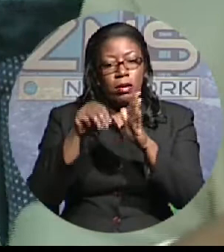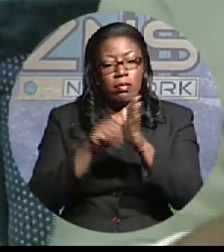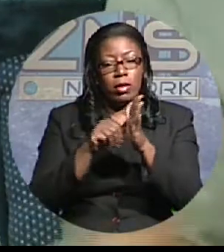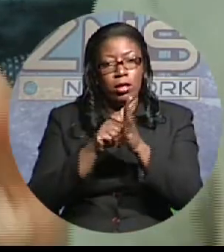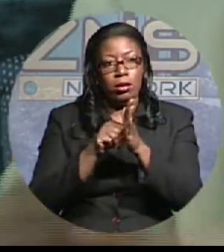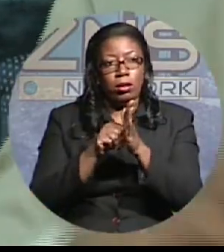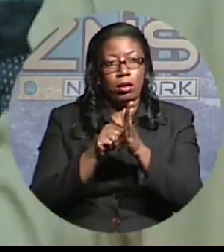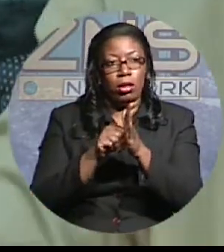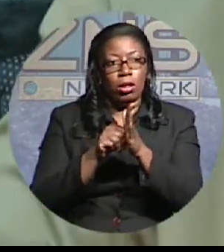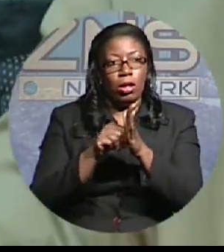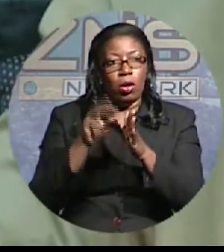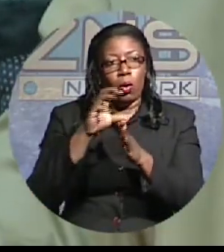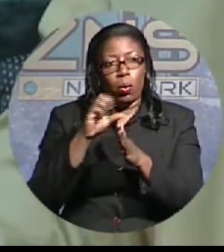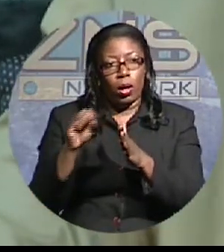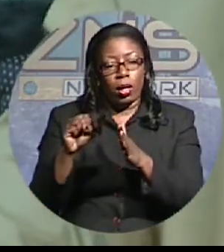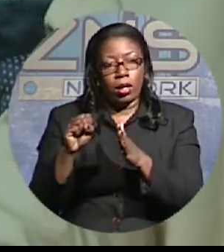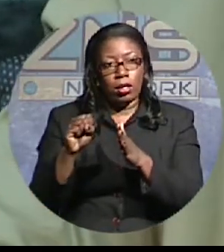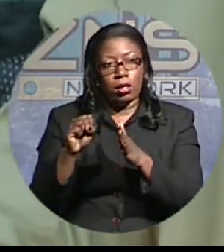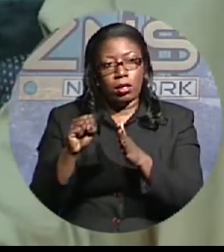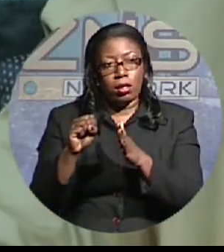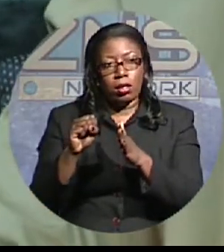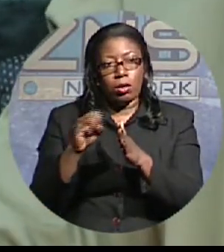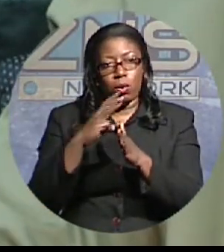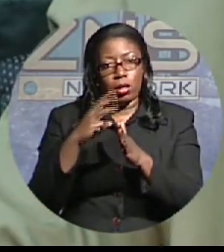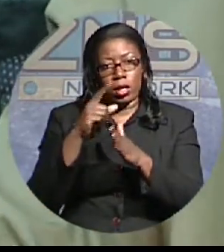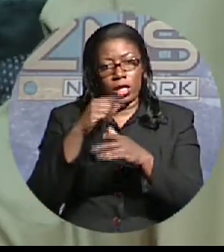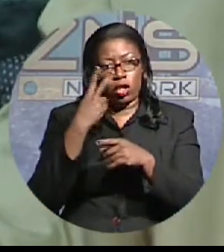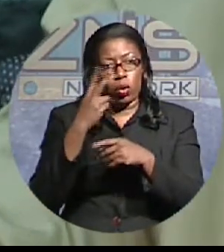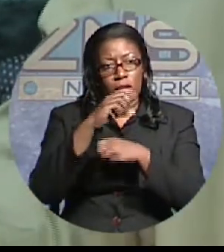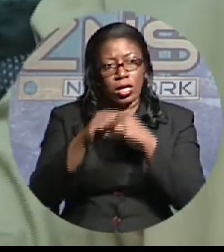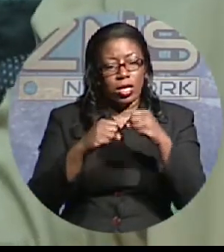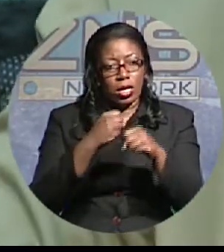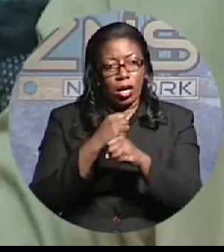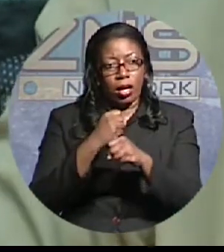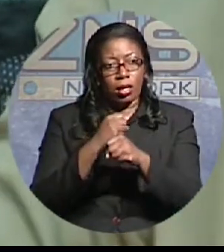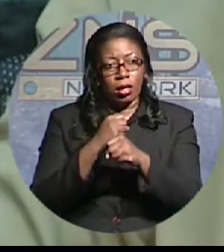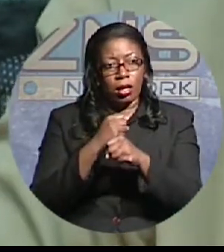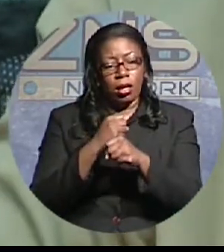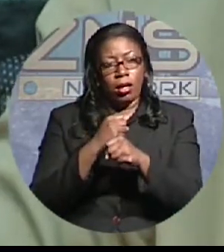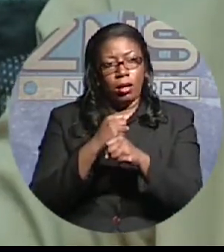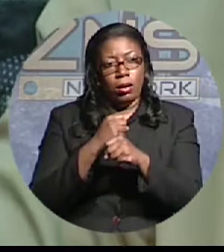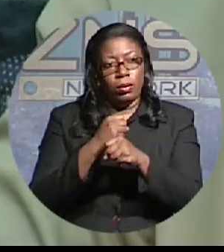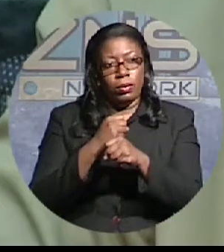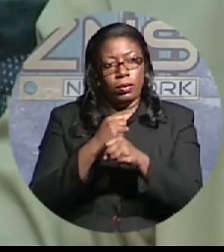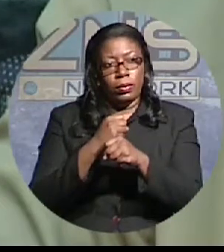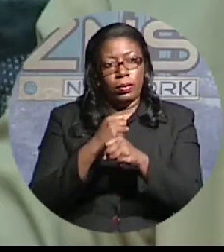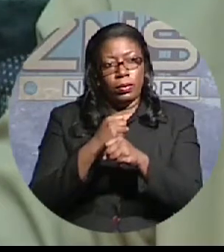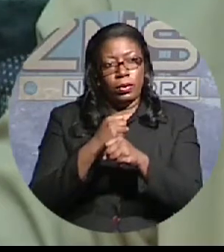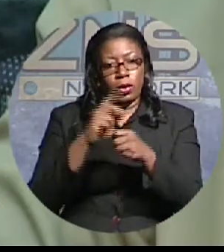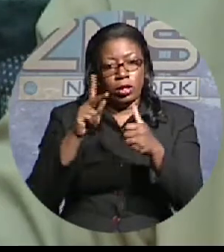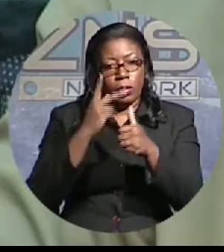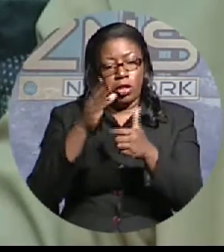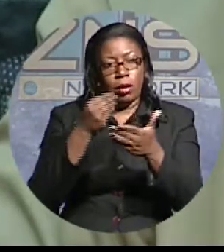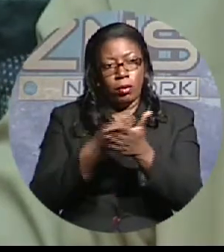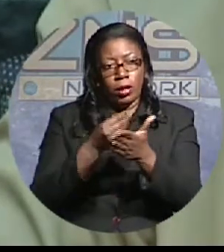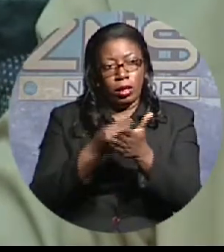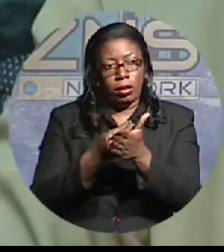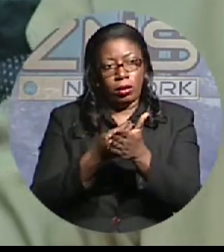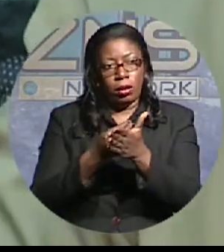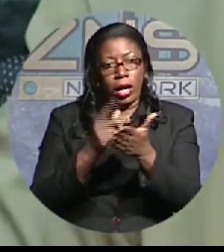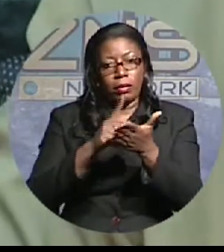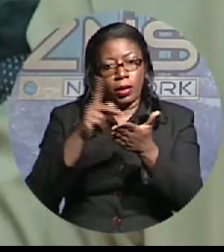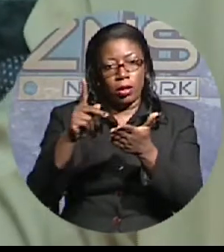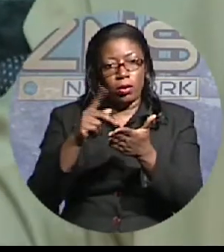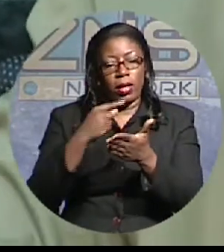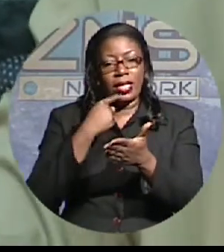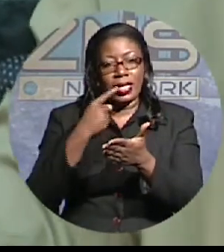after less than a matter of a few years, we say you'll double your money and pay you this huge penalty, $40 million. And they said no.